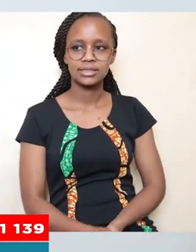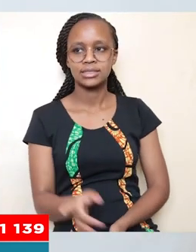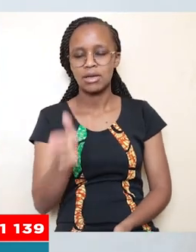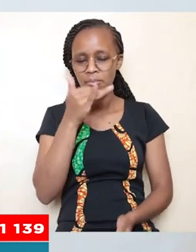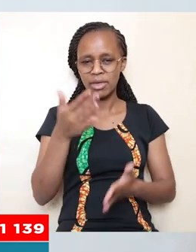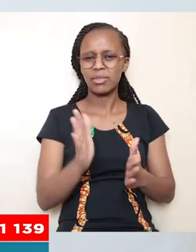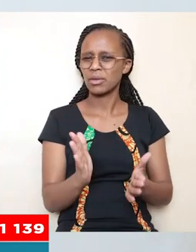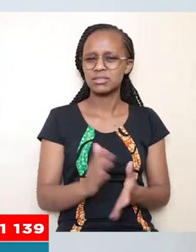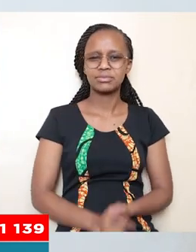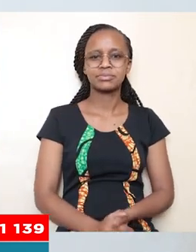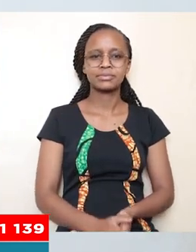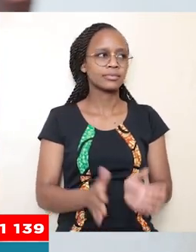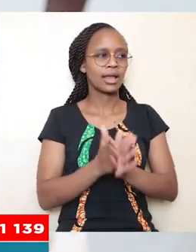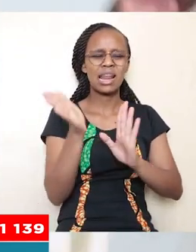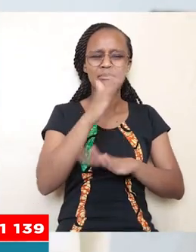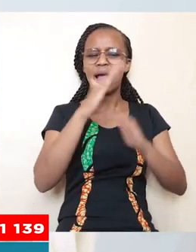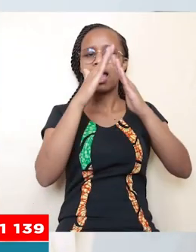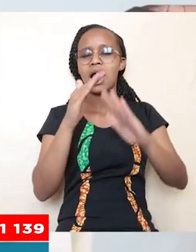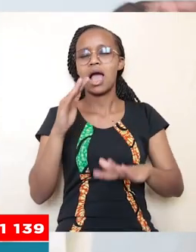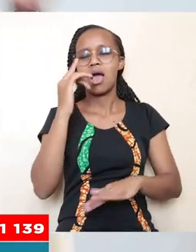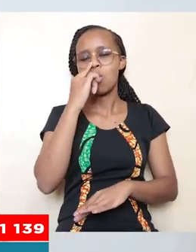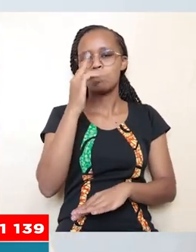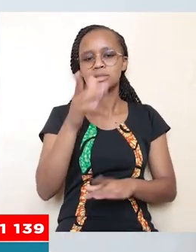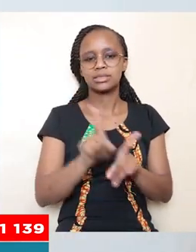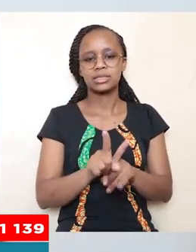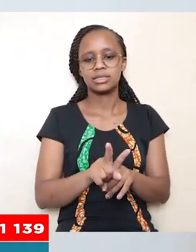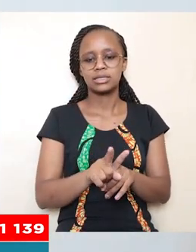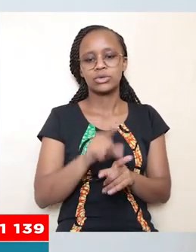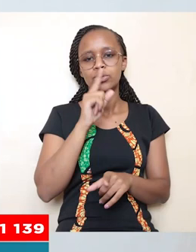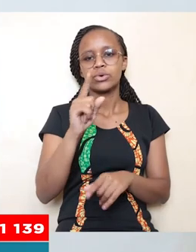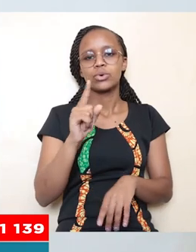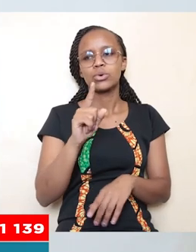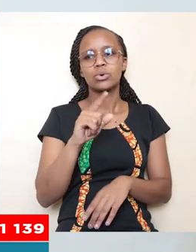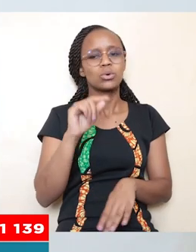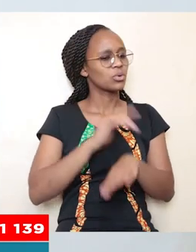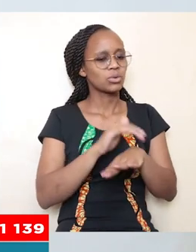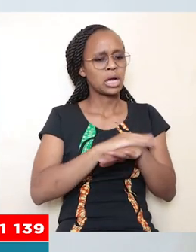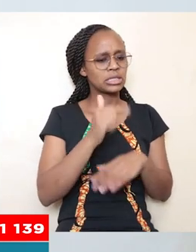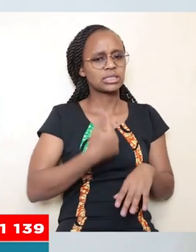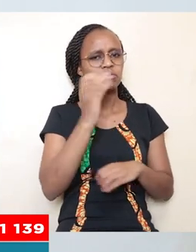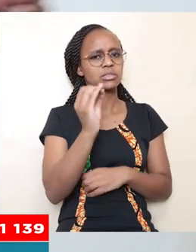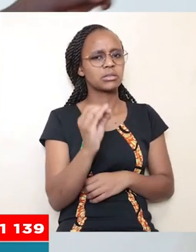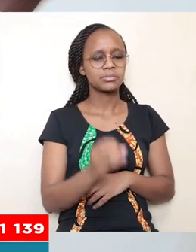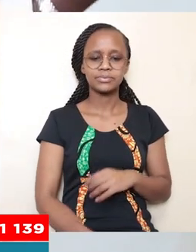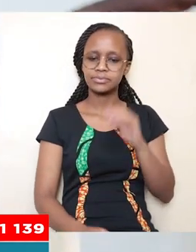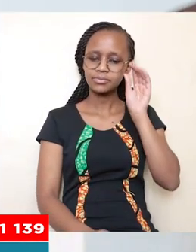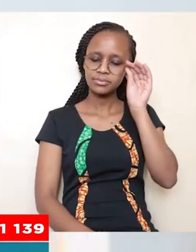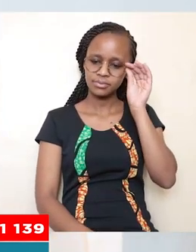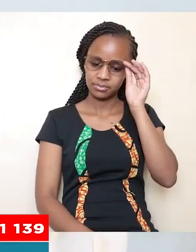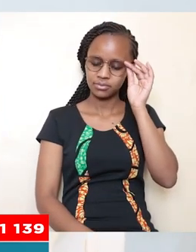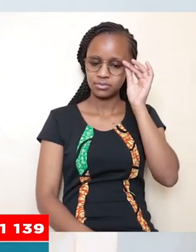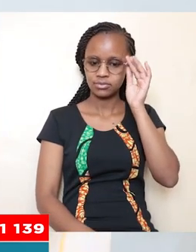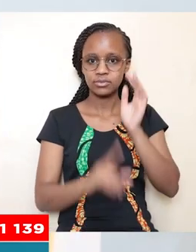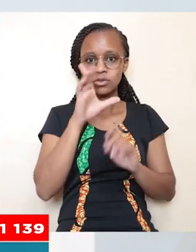Unasema, by the way, na unarudi kwake. You must be very unfair to yourself. Unaabiwa na watu wako ya